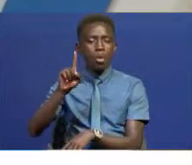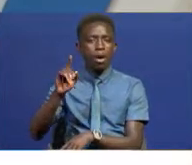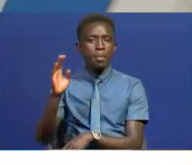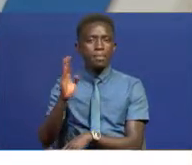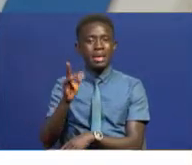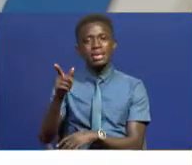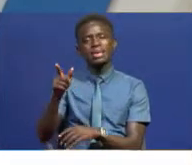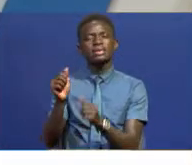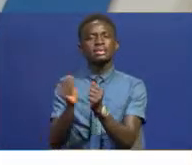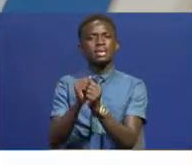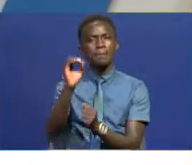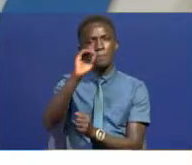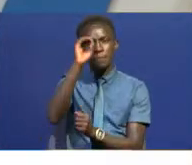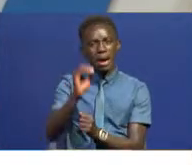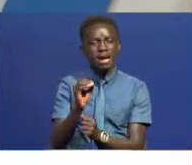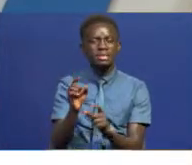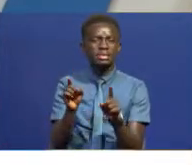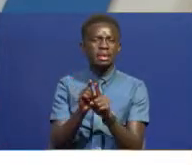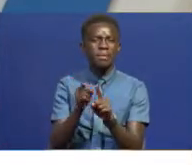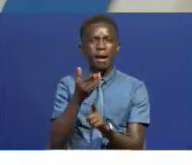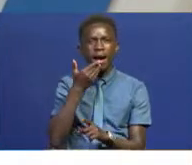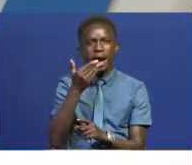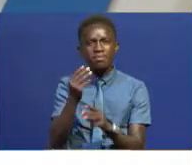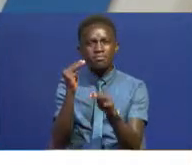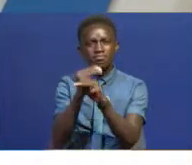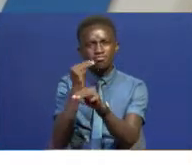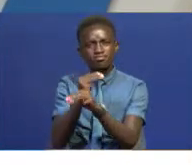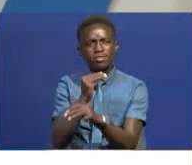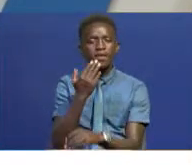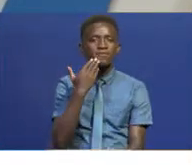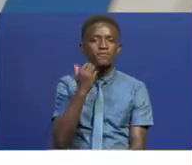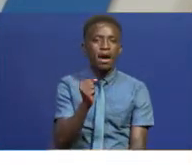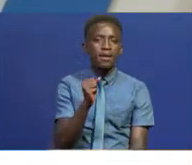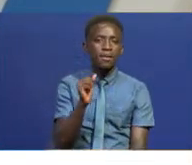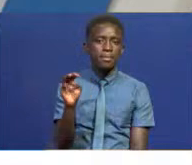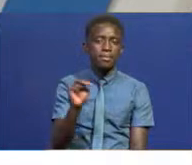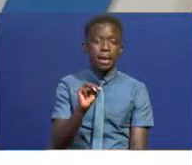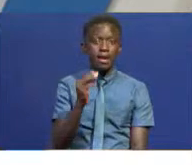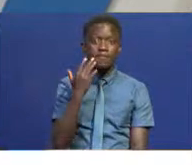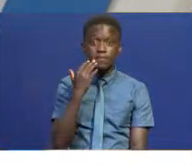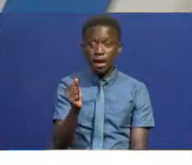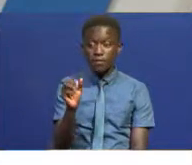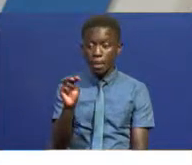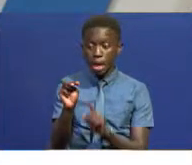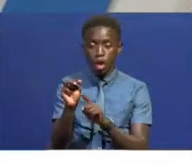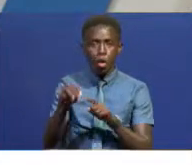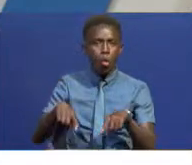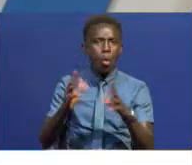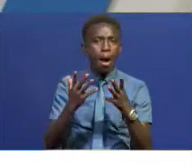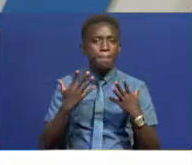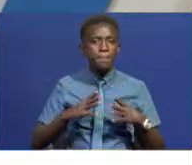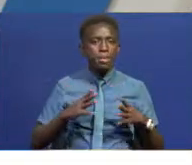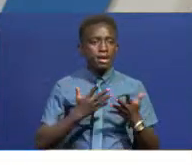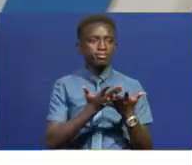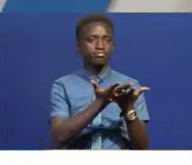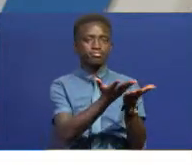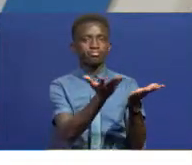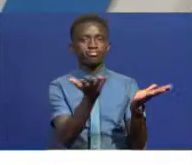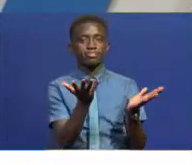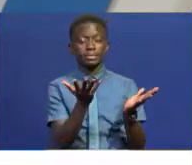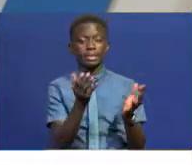that is over 500 million. So the 500 million will go to the community. So if the community were to